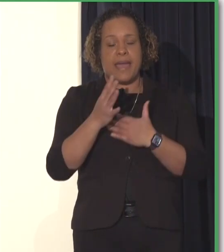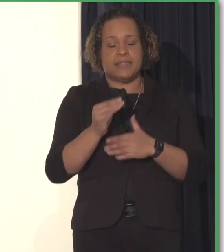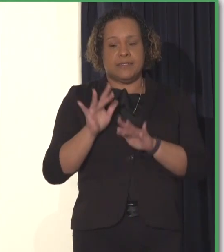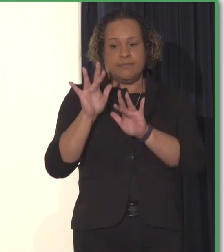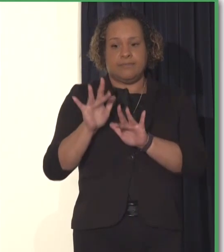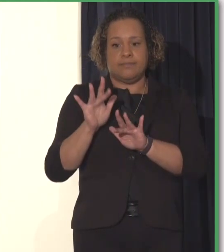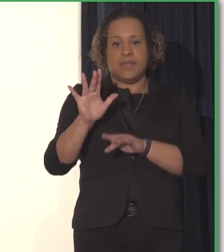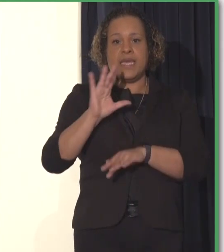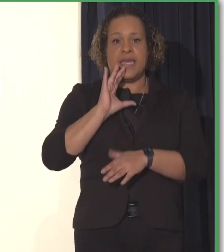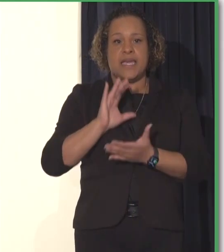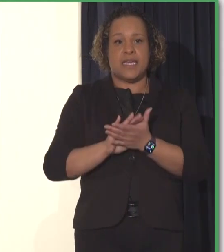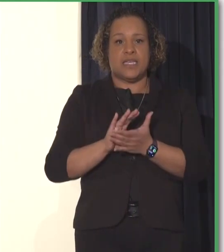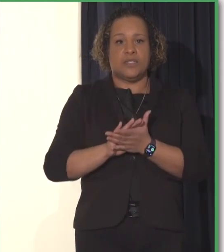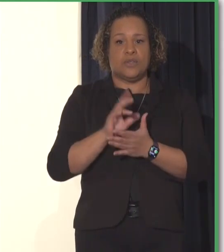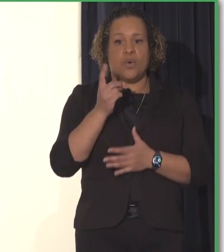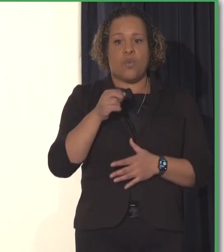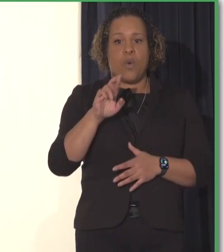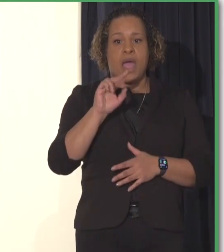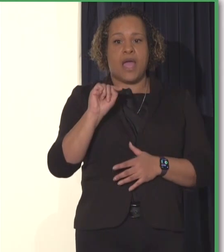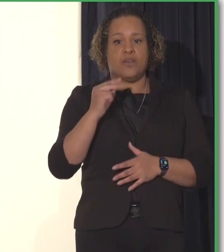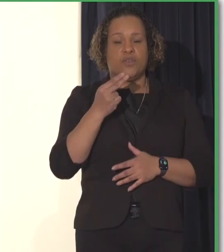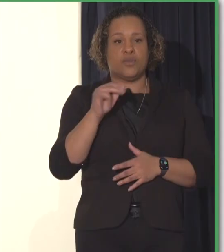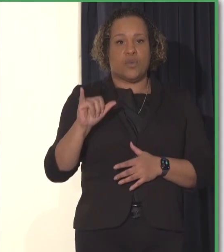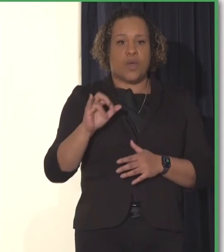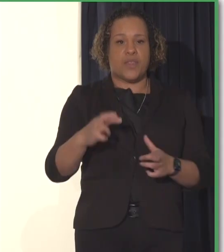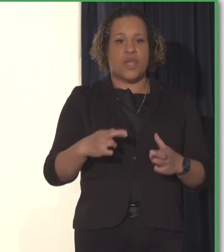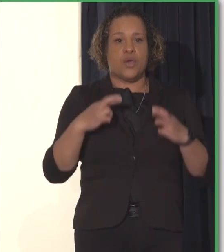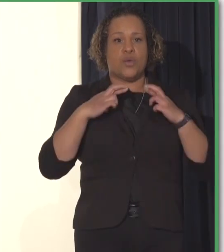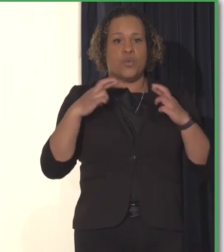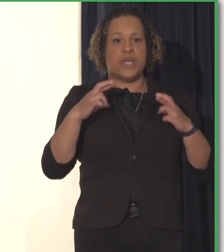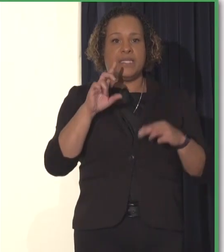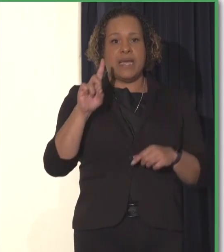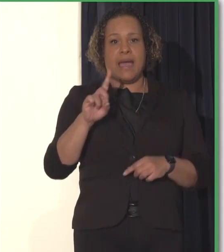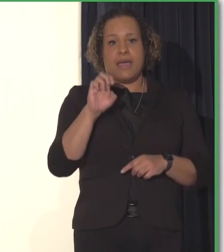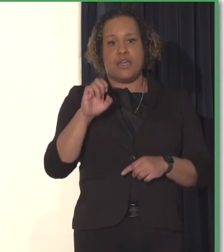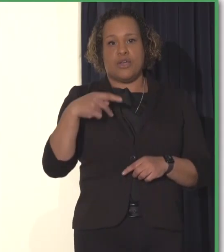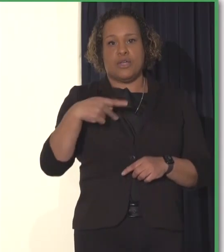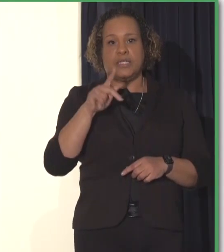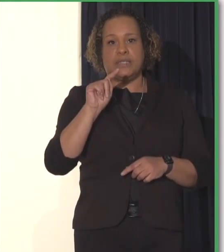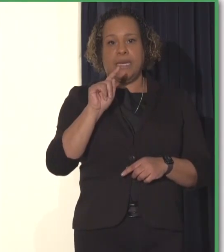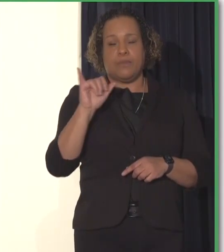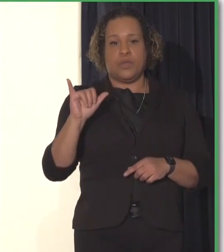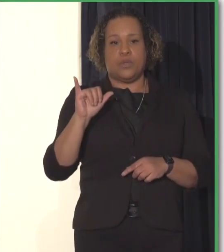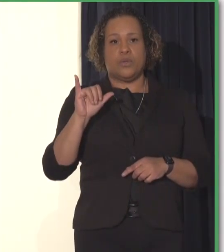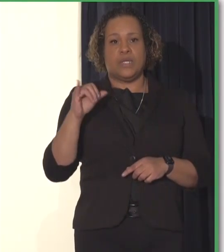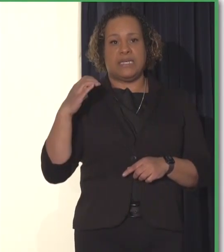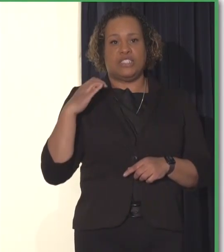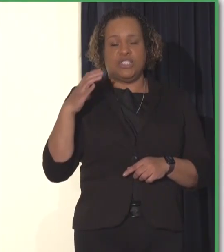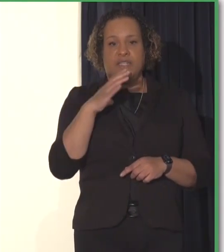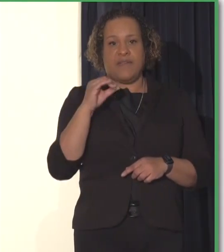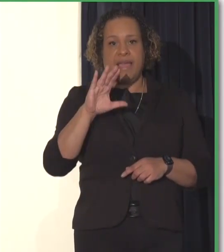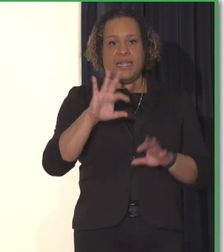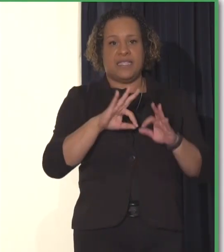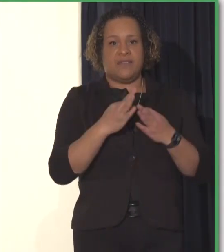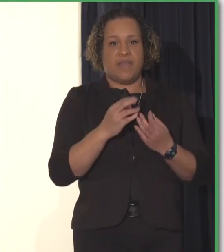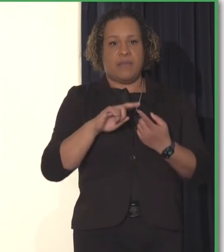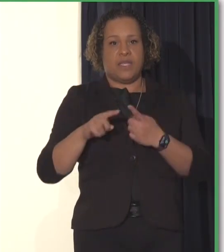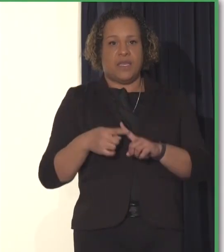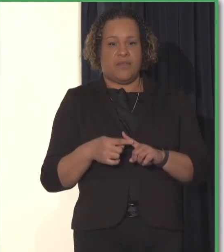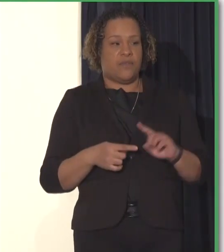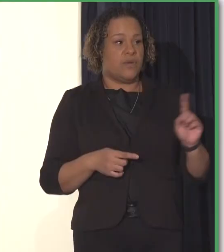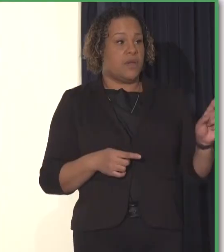wife Dorothy, a retired deputy chief, and to his family and friends. What is the pleasure of the board? So